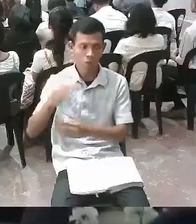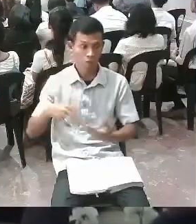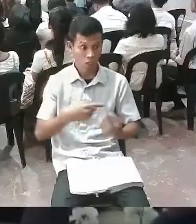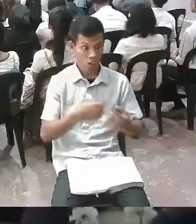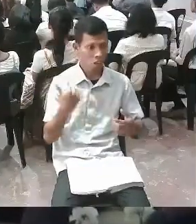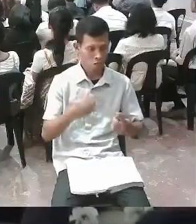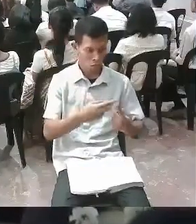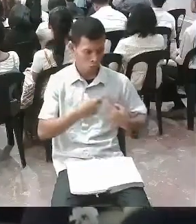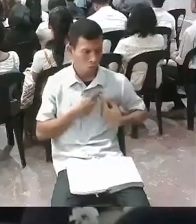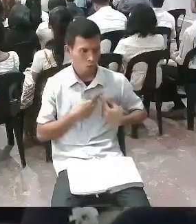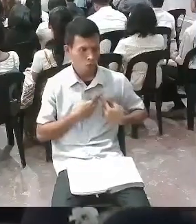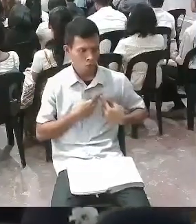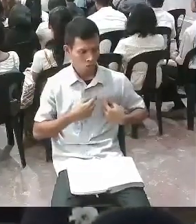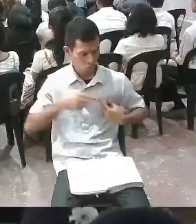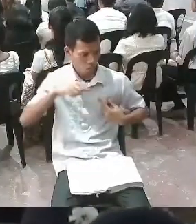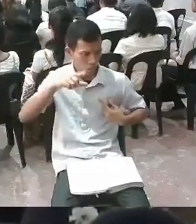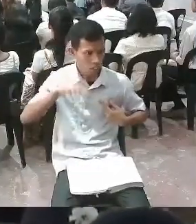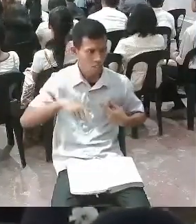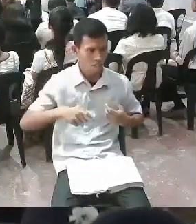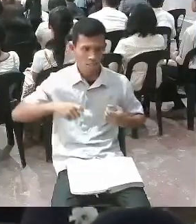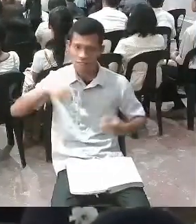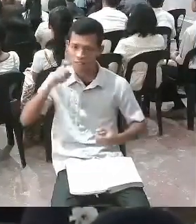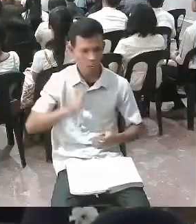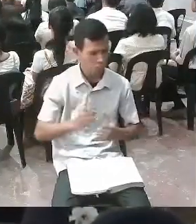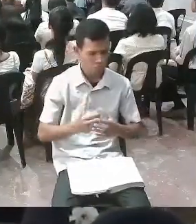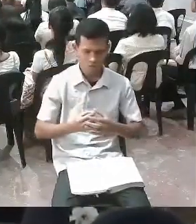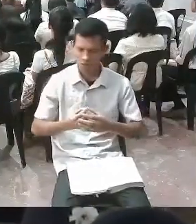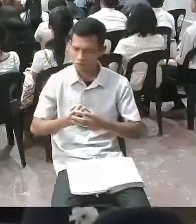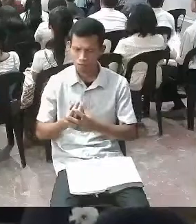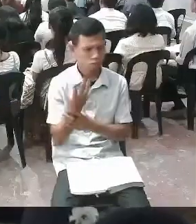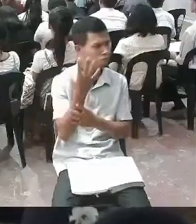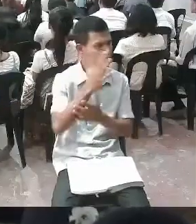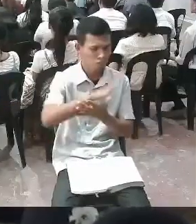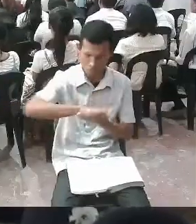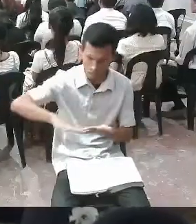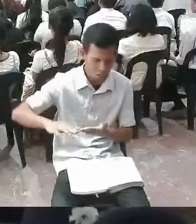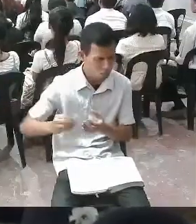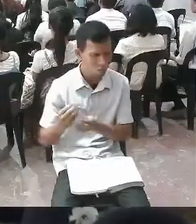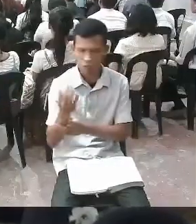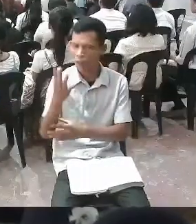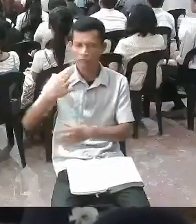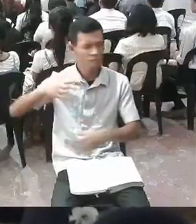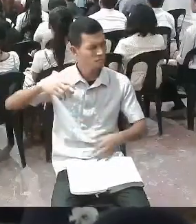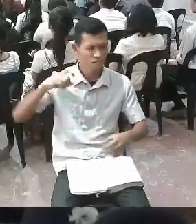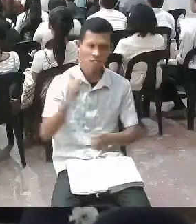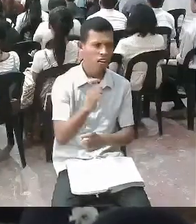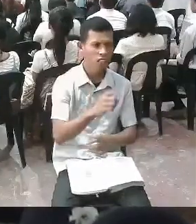and immediately their life gets all cleaned up, and all of a sudden,